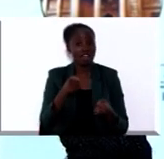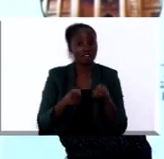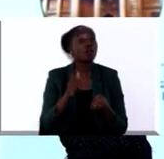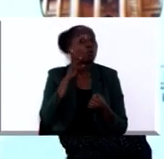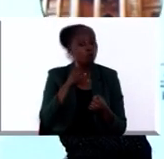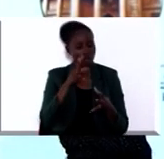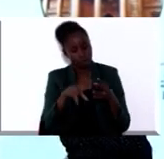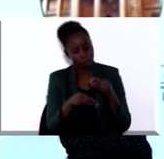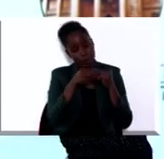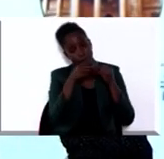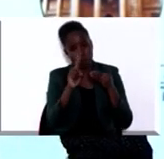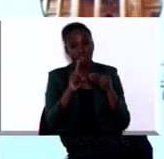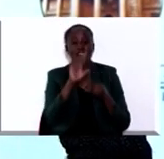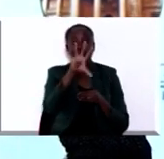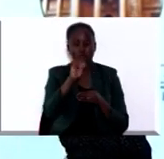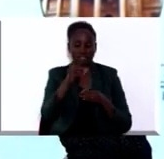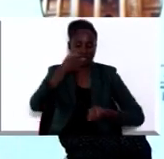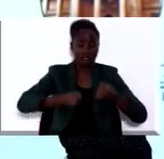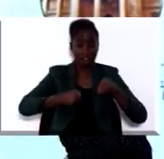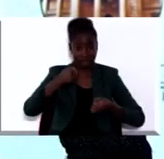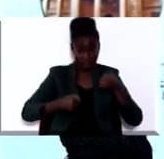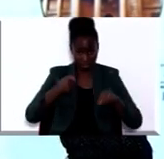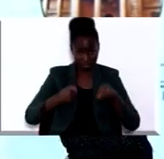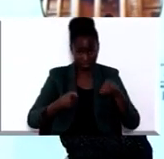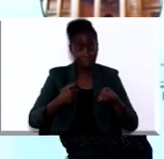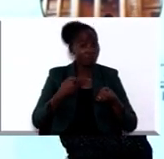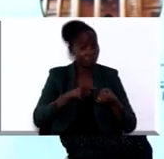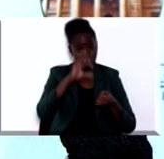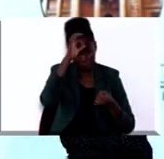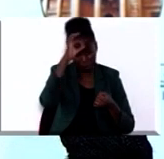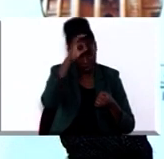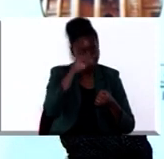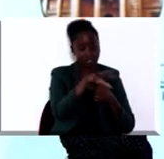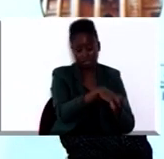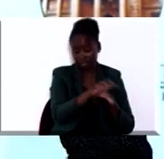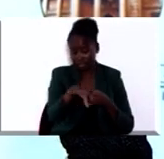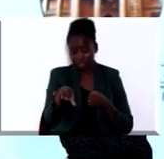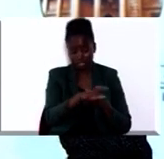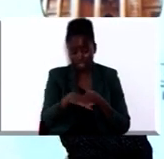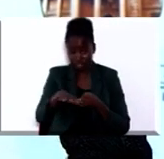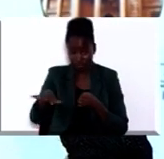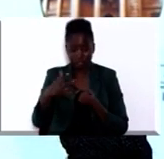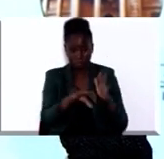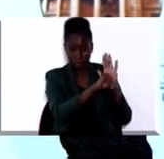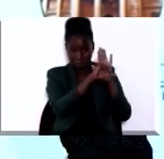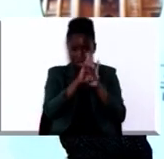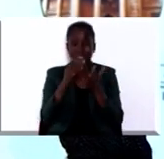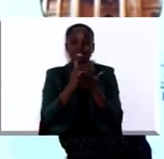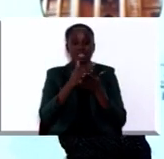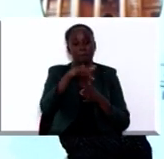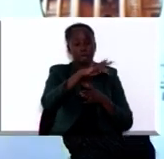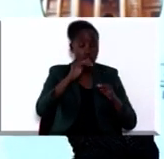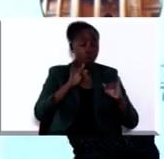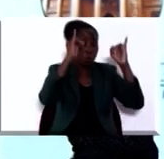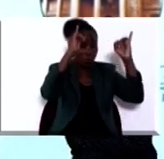add another 50 vehicles in police stations that have been identified at high crime